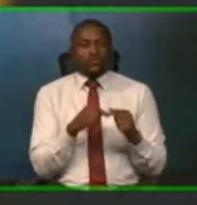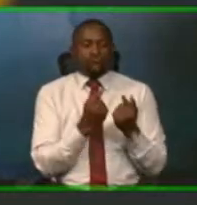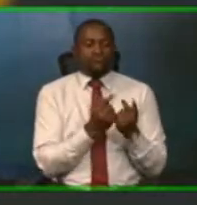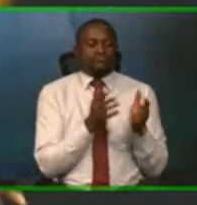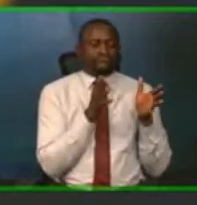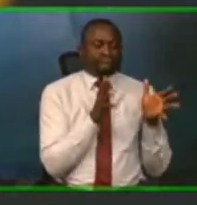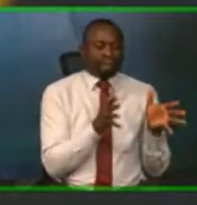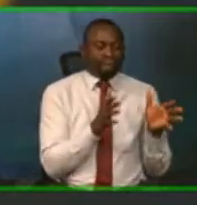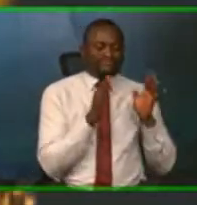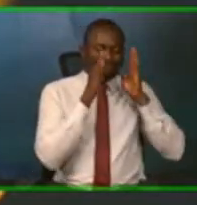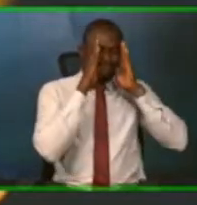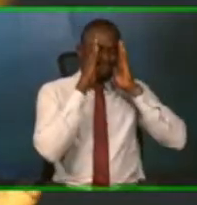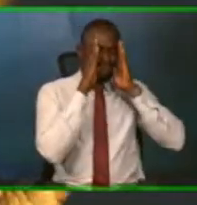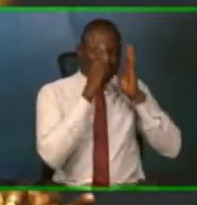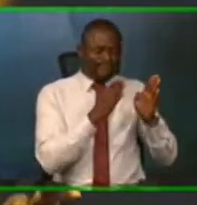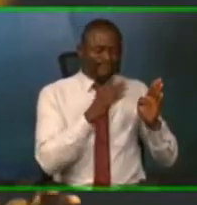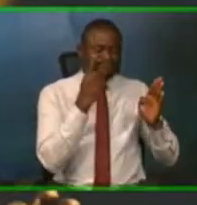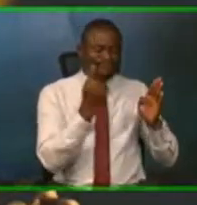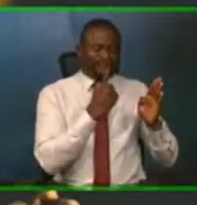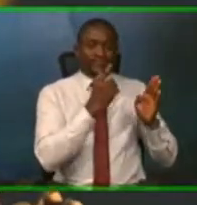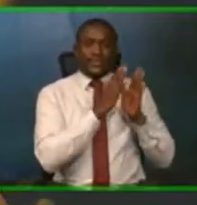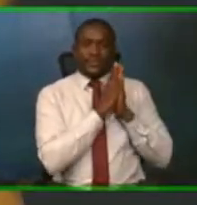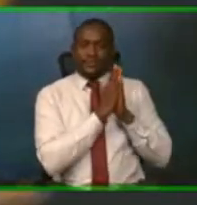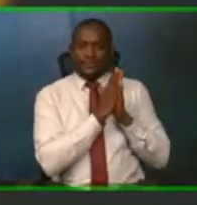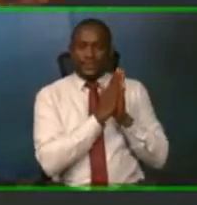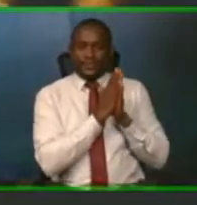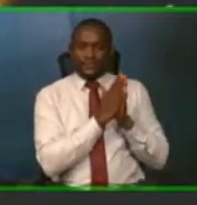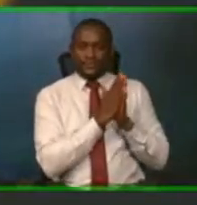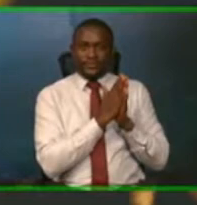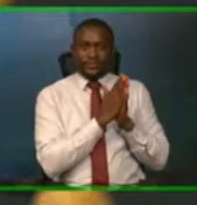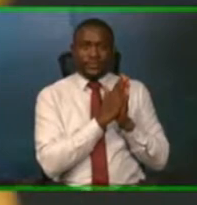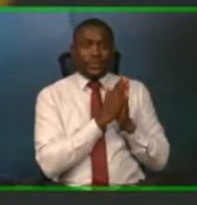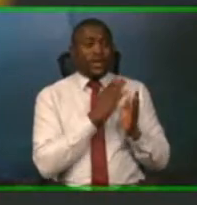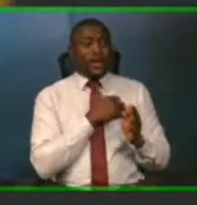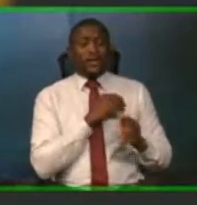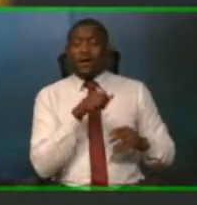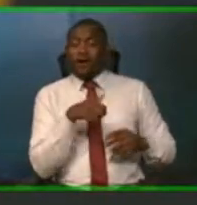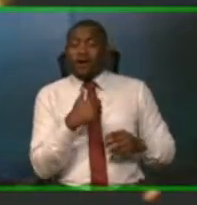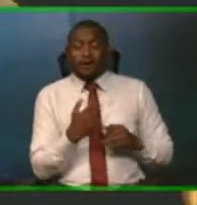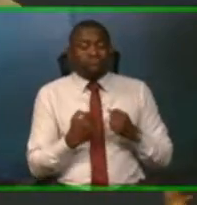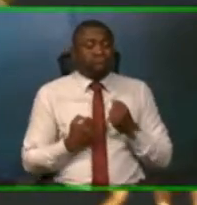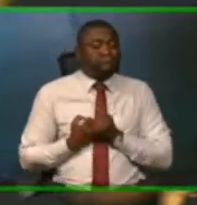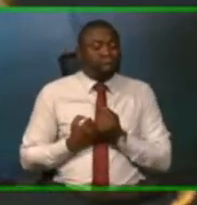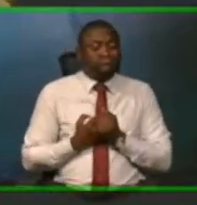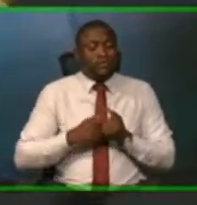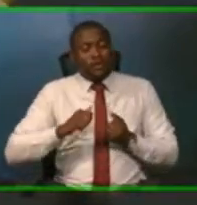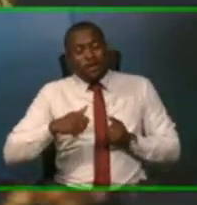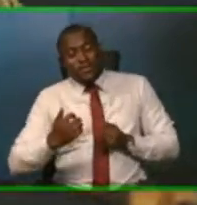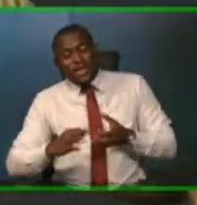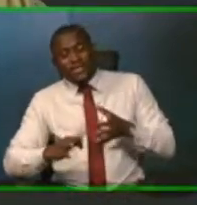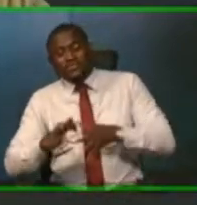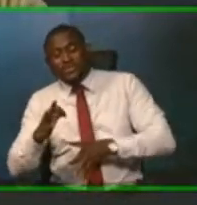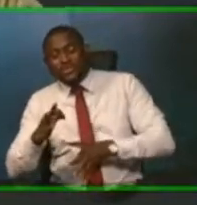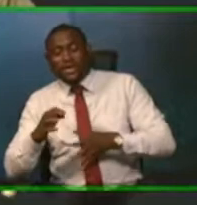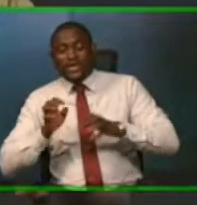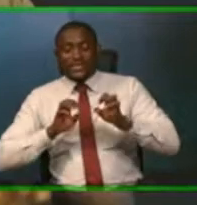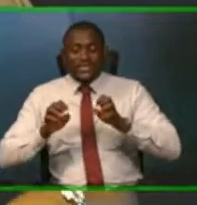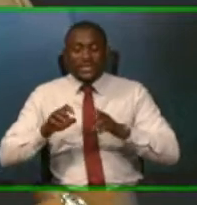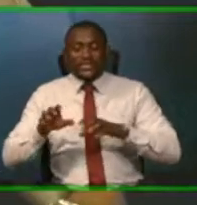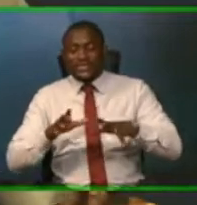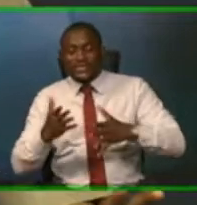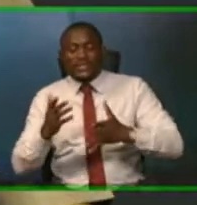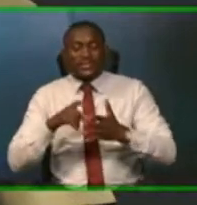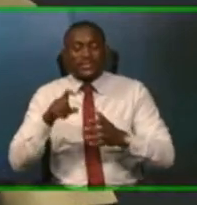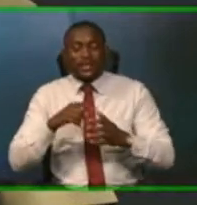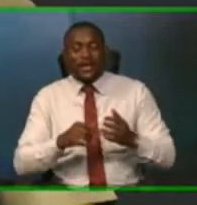places an emphasis on prayer and all the supporting spiritual exercises that come with